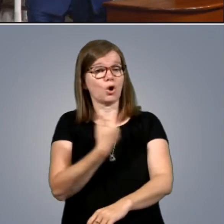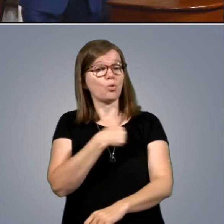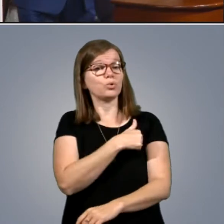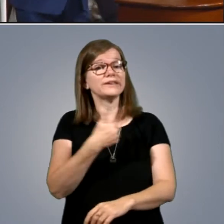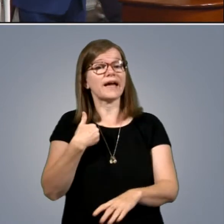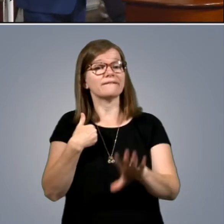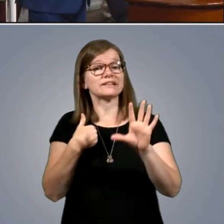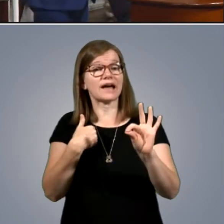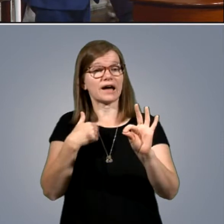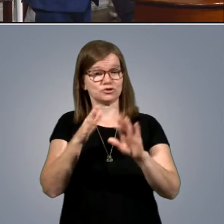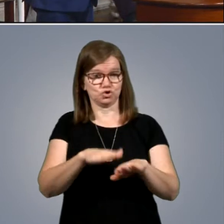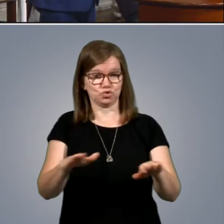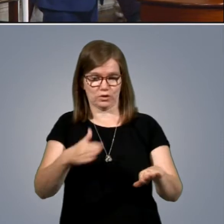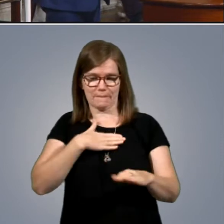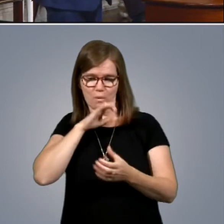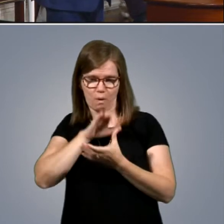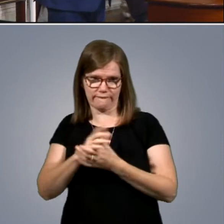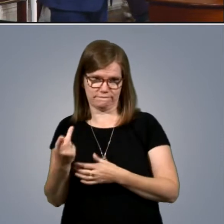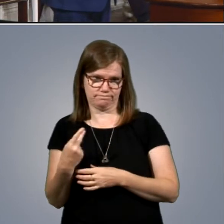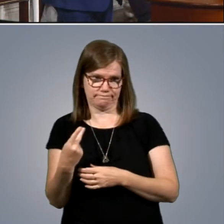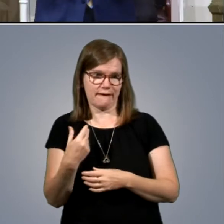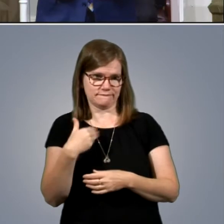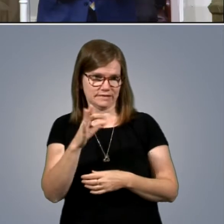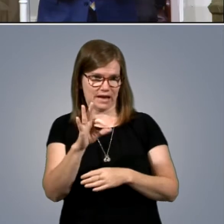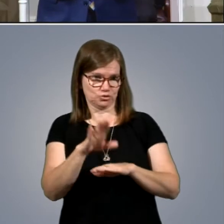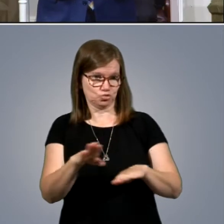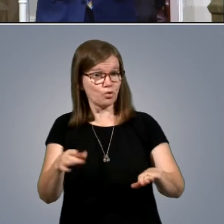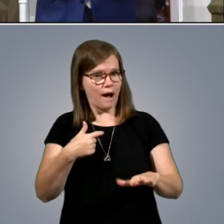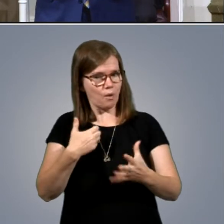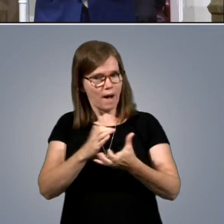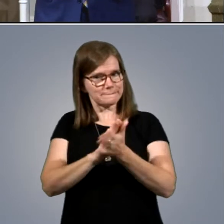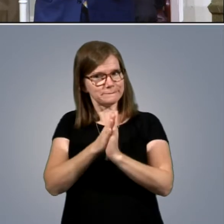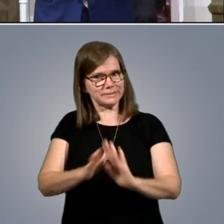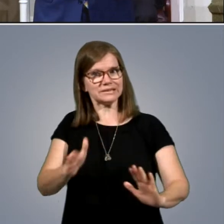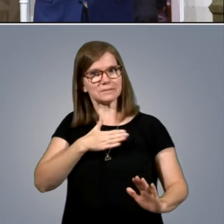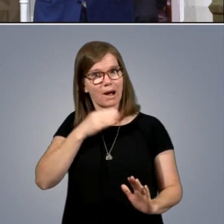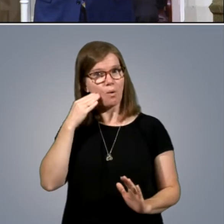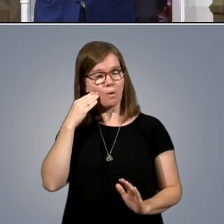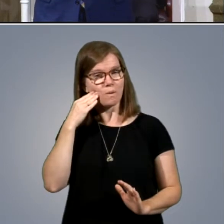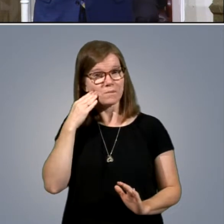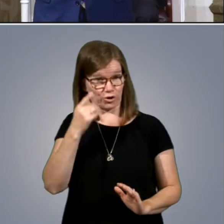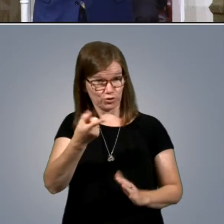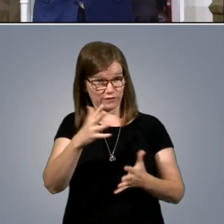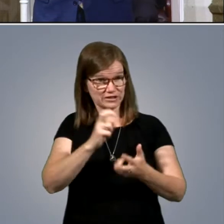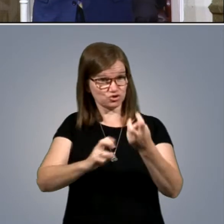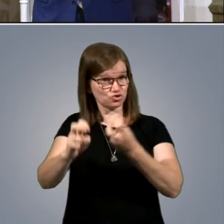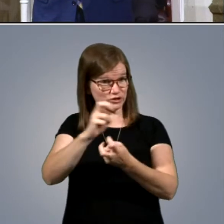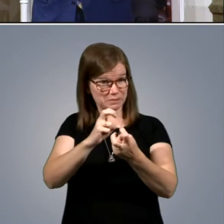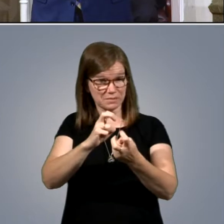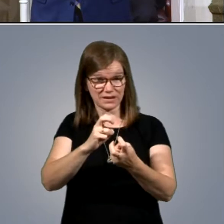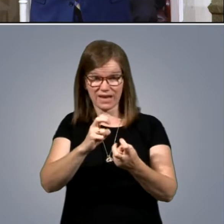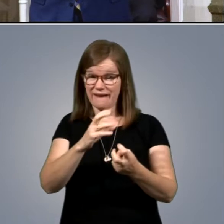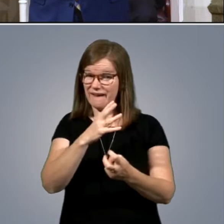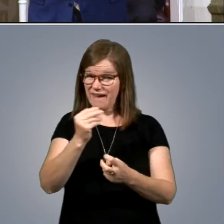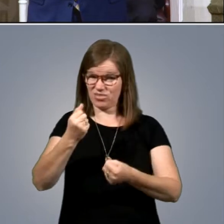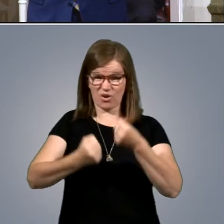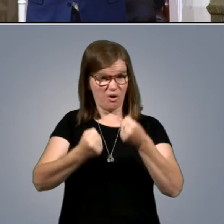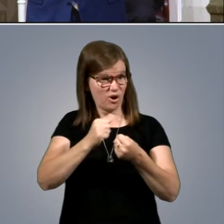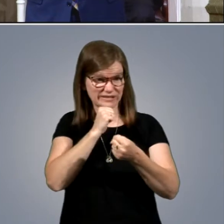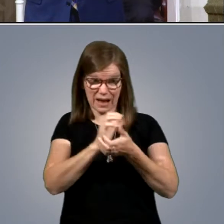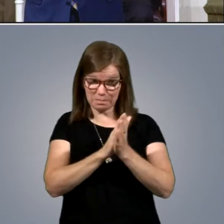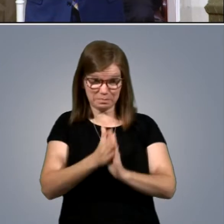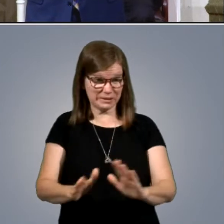and I want peace in our house. Have you ever taken a trip when there wasn't peace in the car?